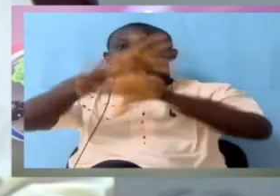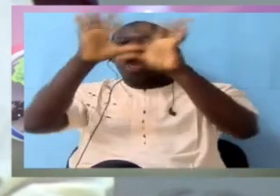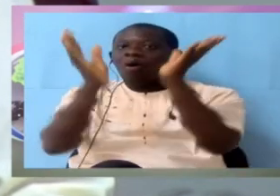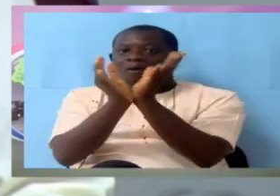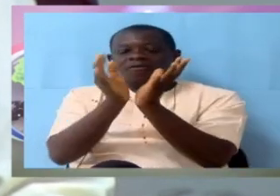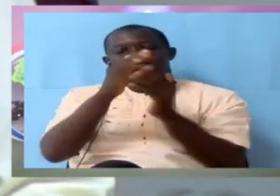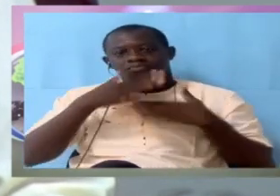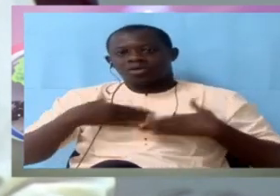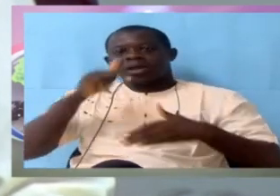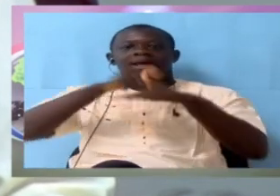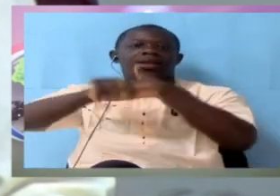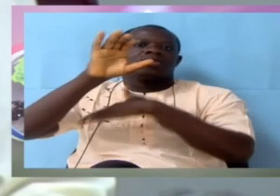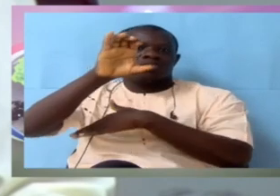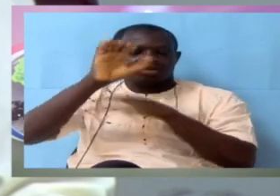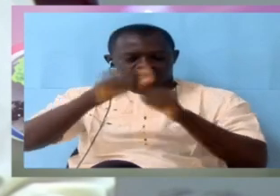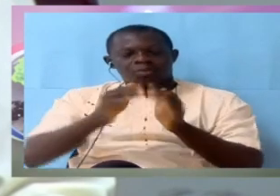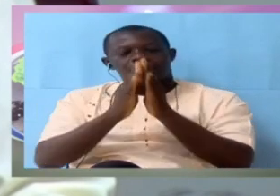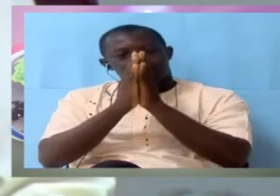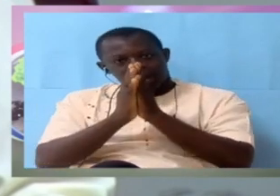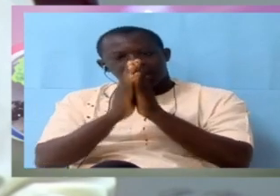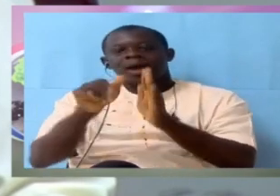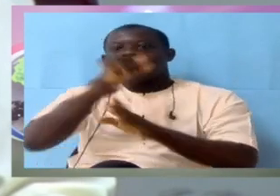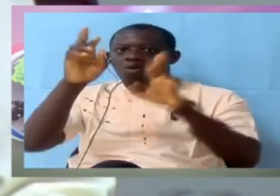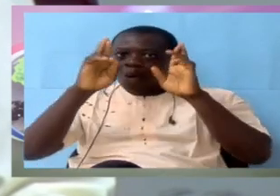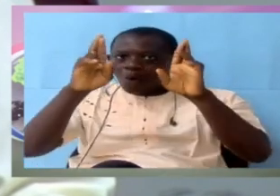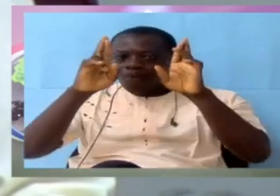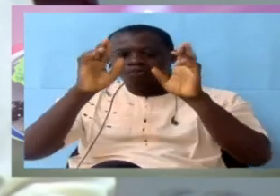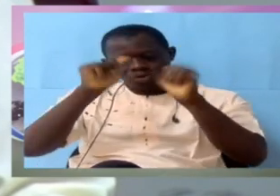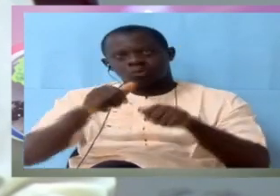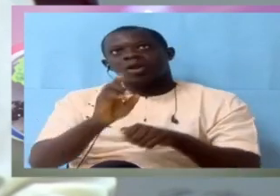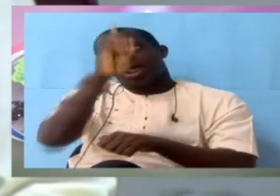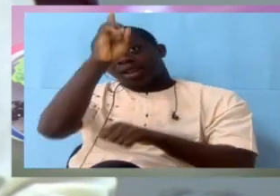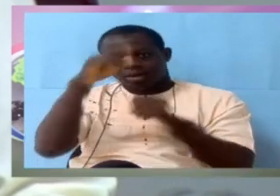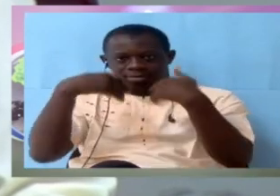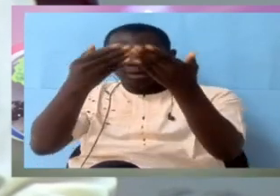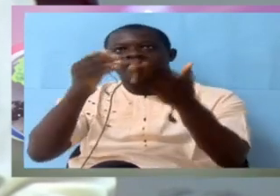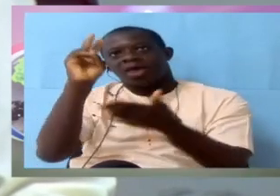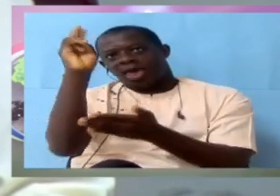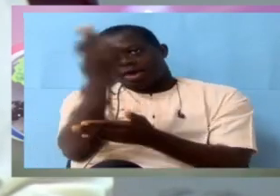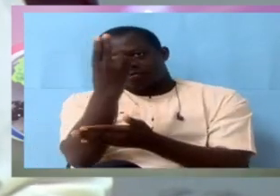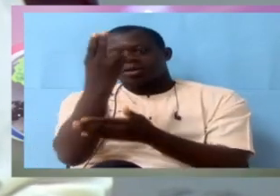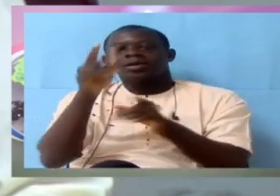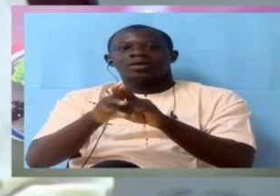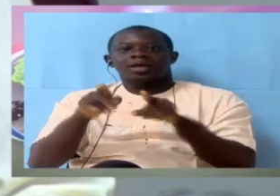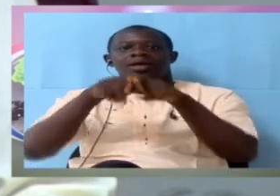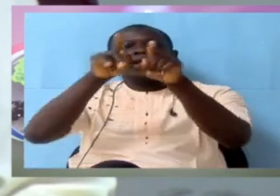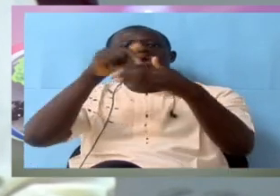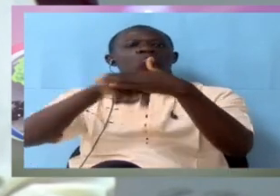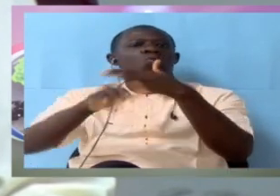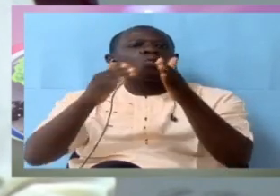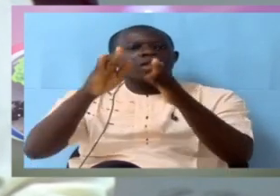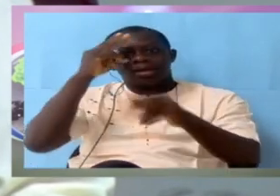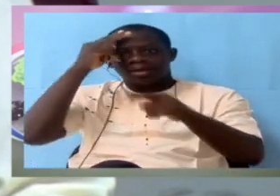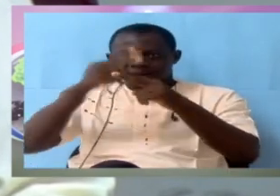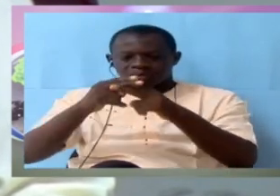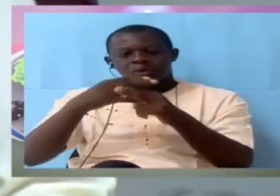you and hope that God will bless you with Jannatul Firdaus. In that respect, I would urge